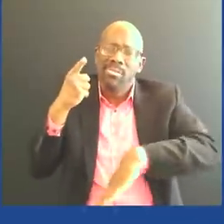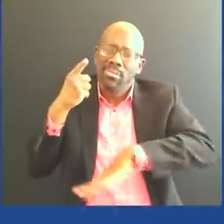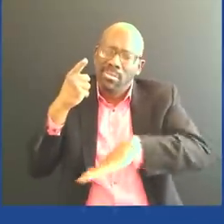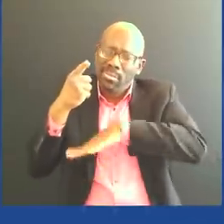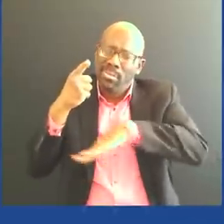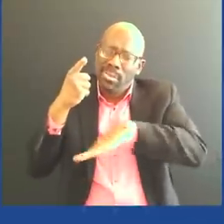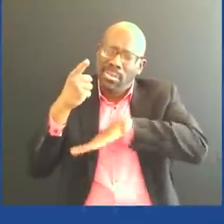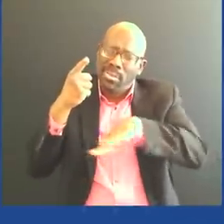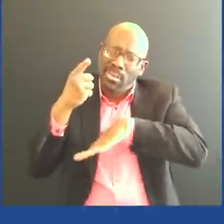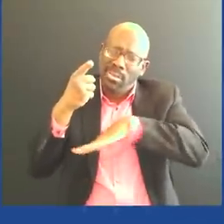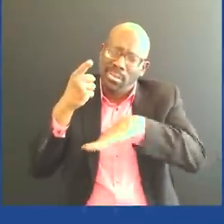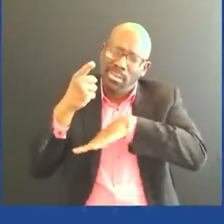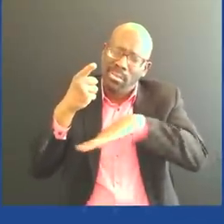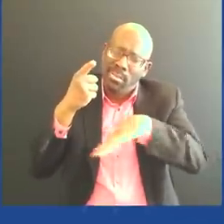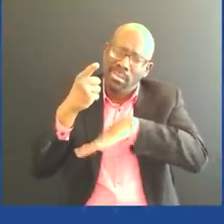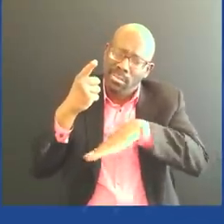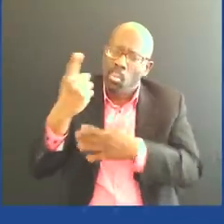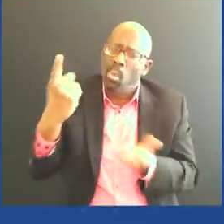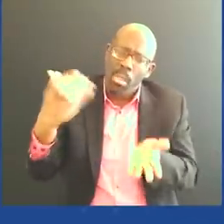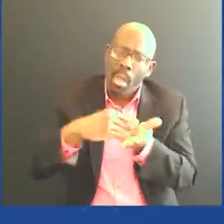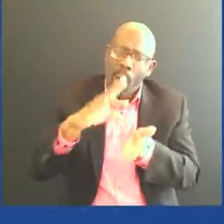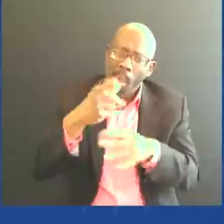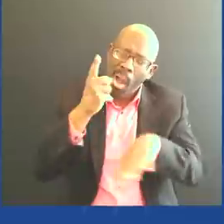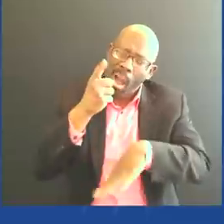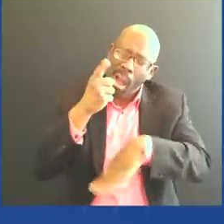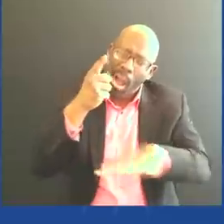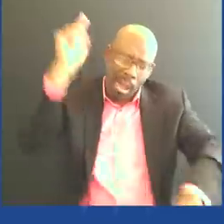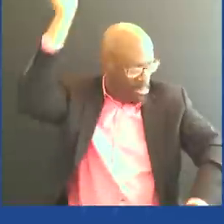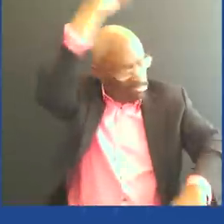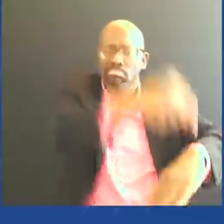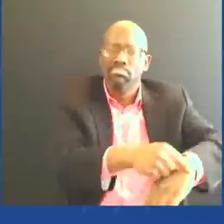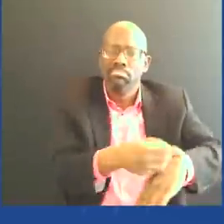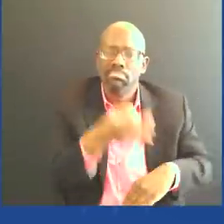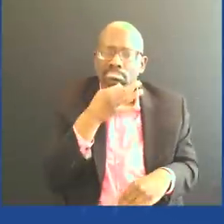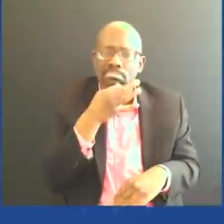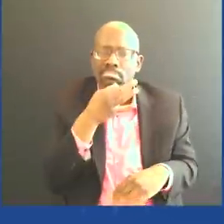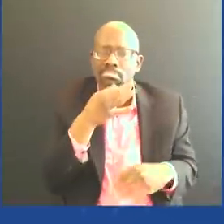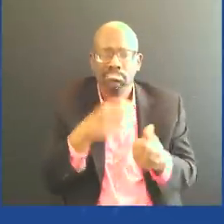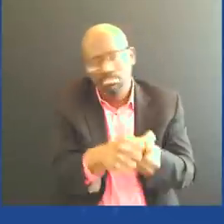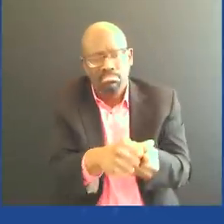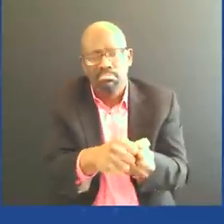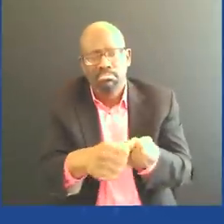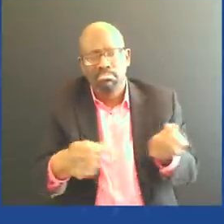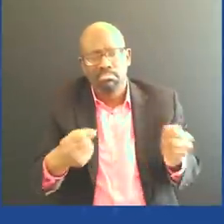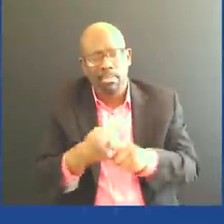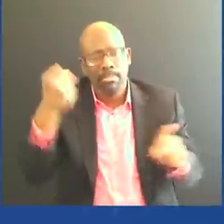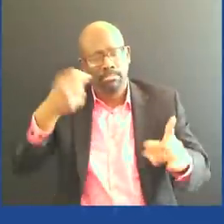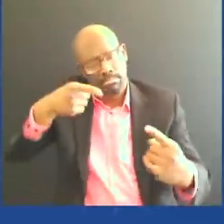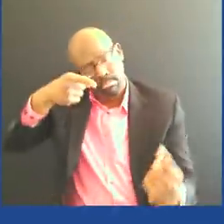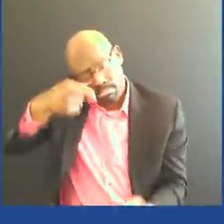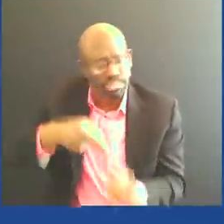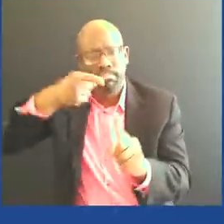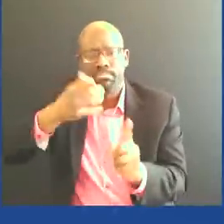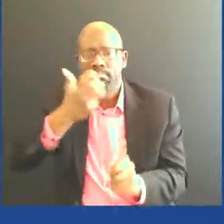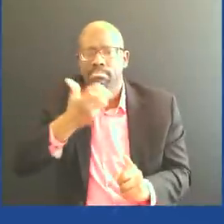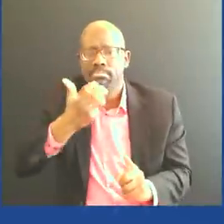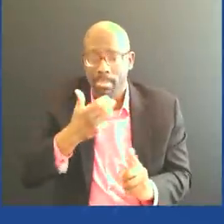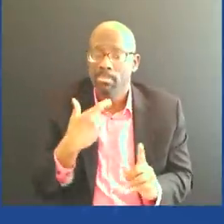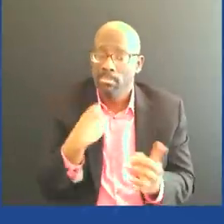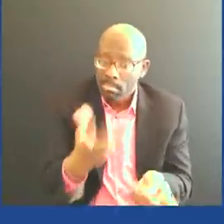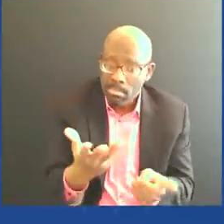fighting machine. And to our adversaries, let me just say this. Don't mess with the USS Delaware.